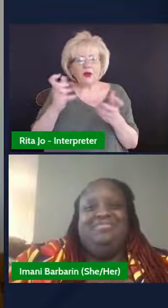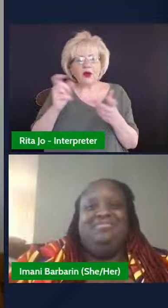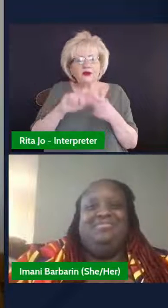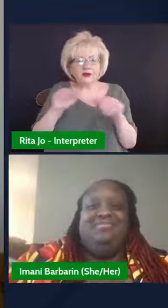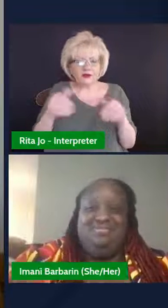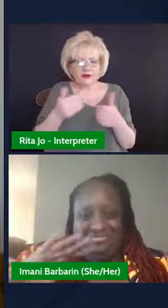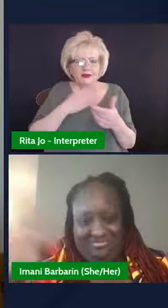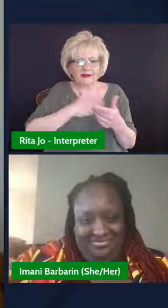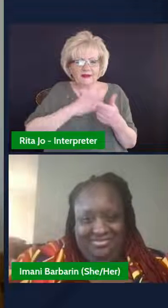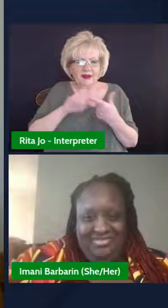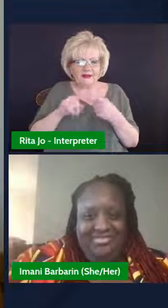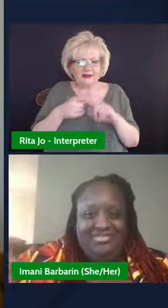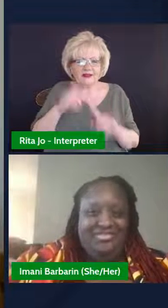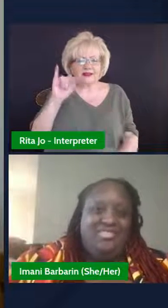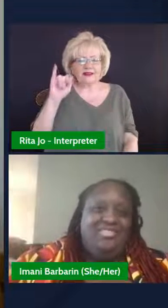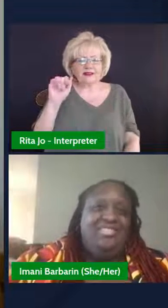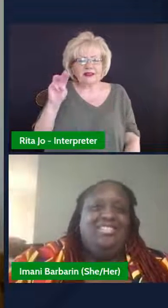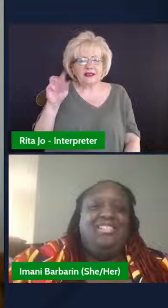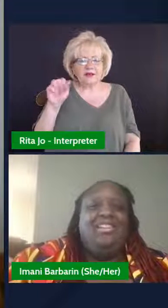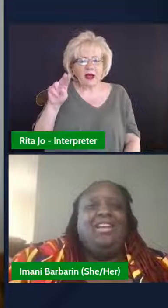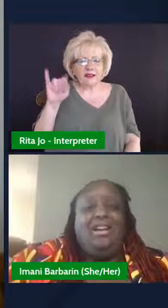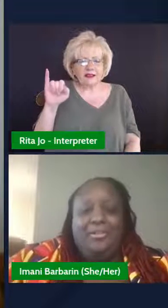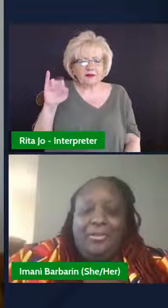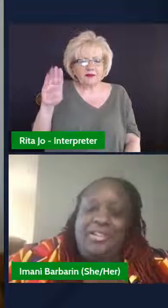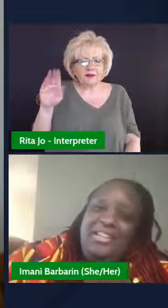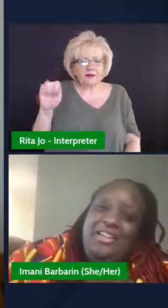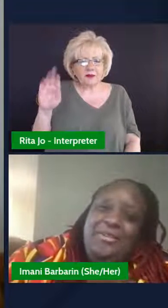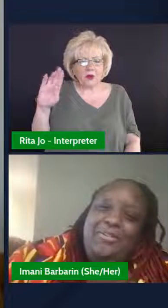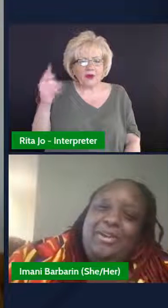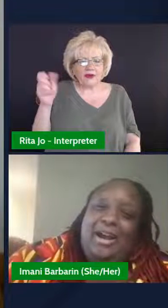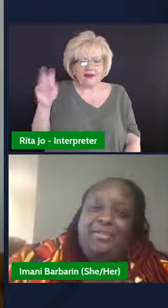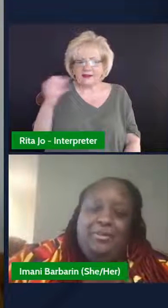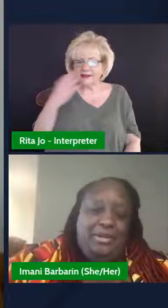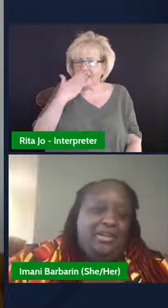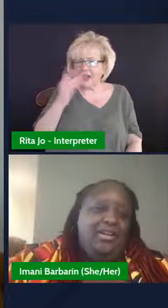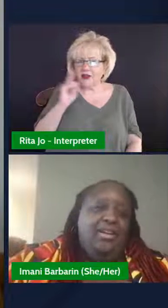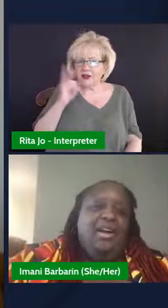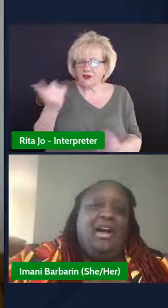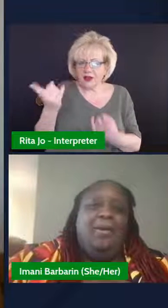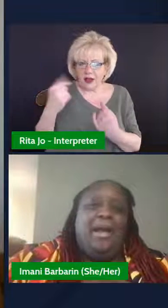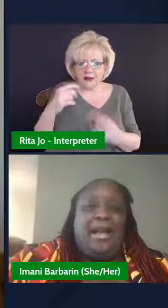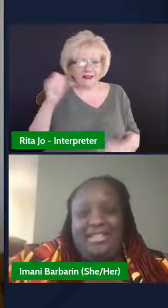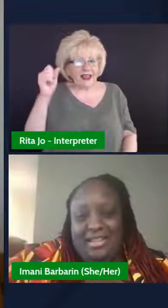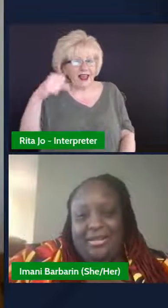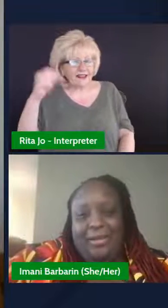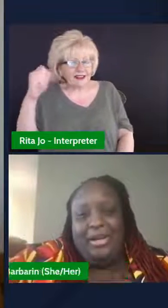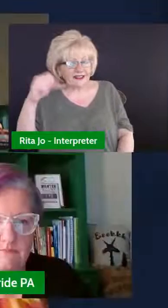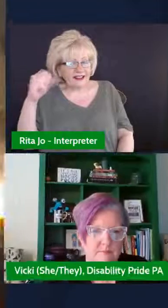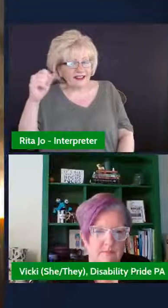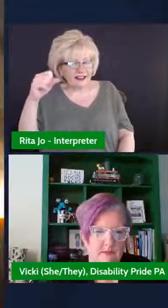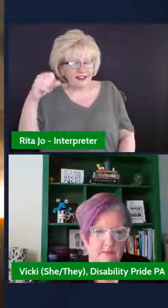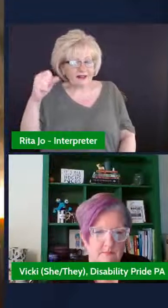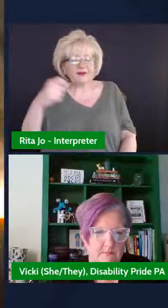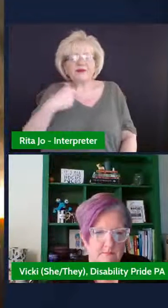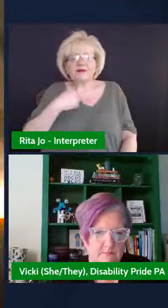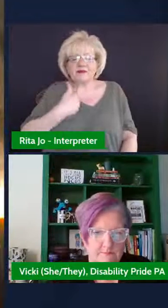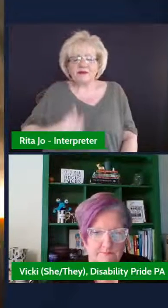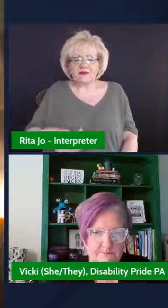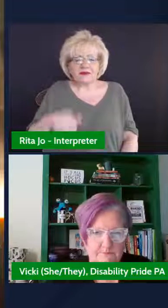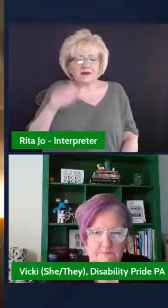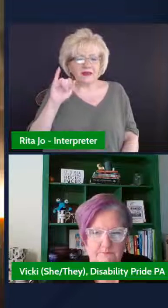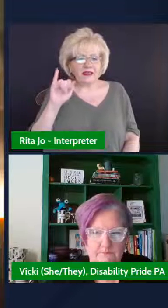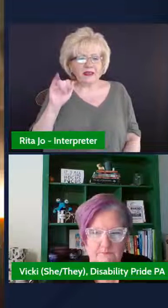Imani Barbarin. Thank you so much for coming. Of course, thank you all for having me. As stated, my name is Imani